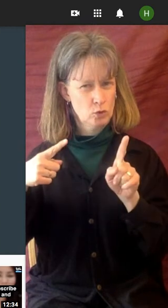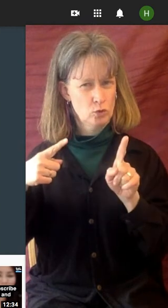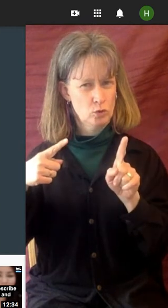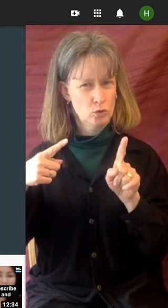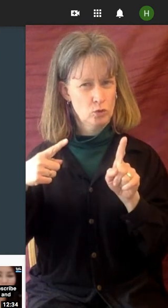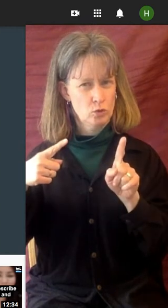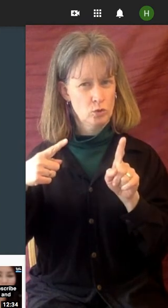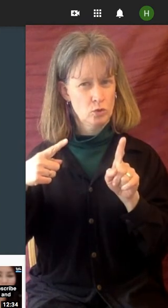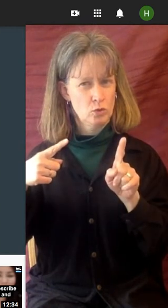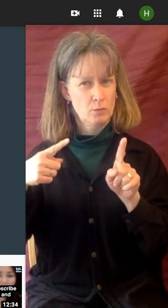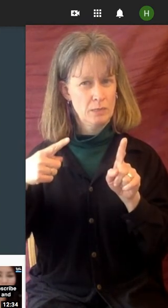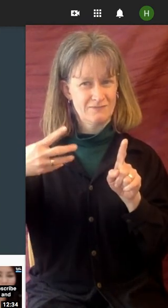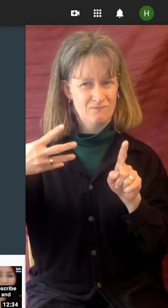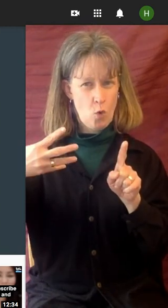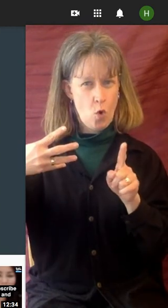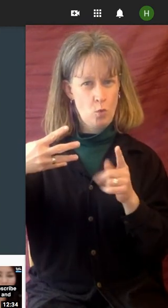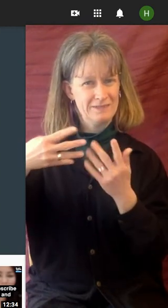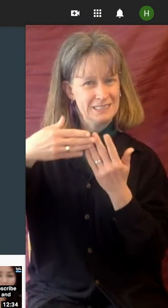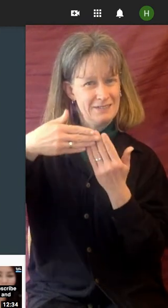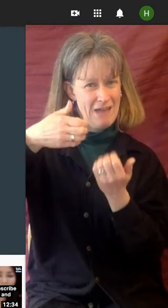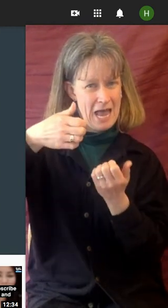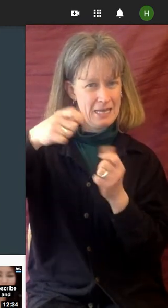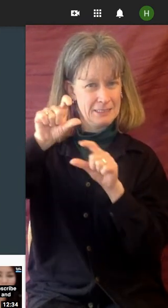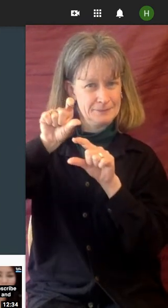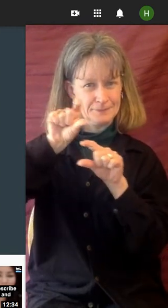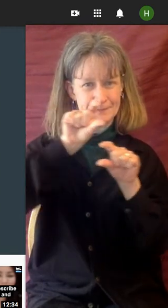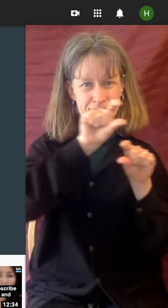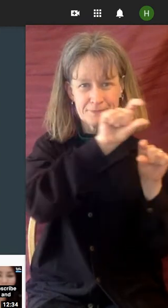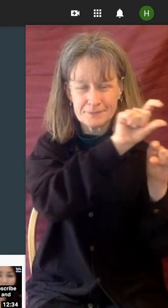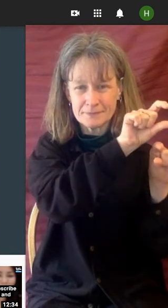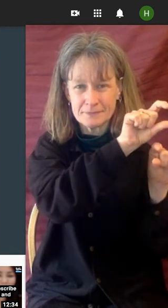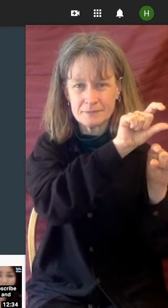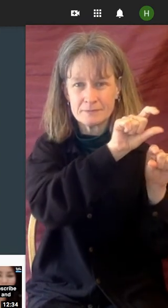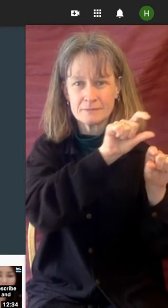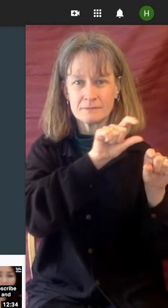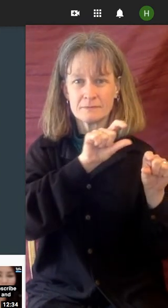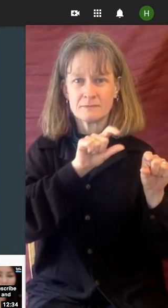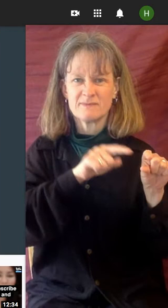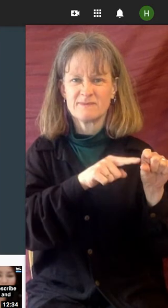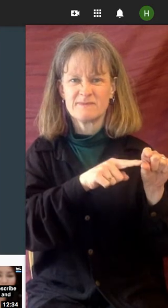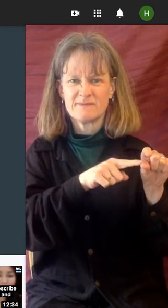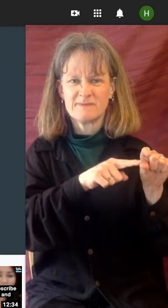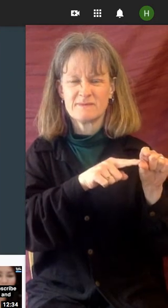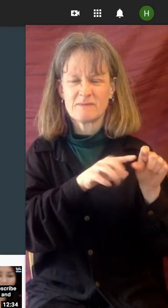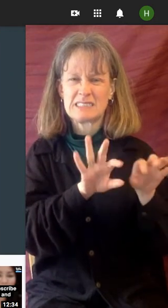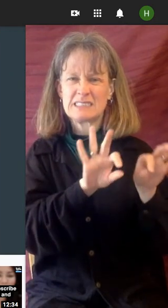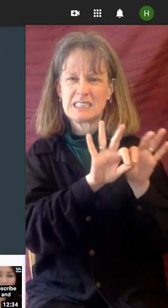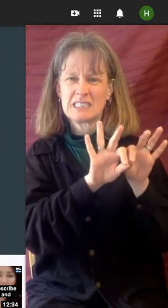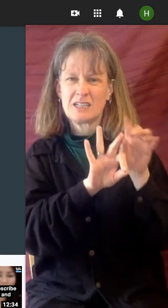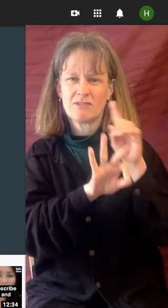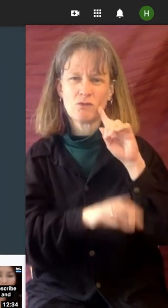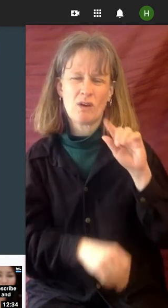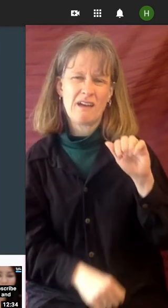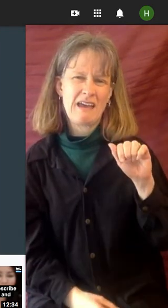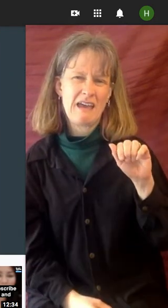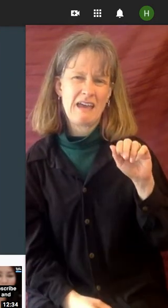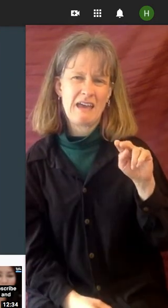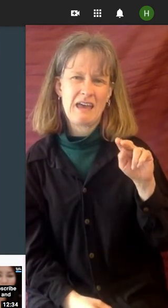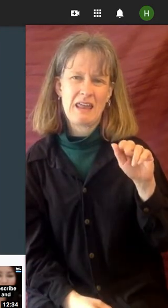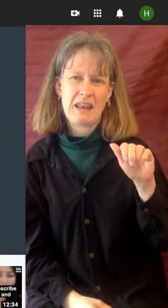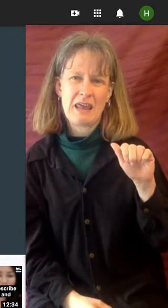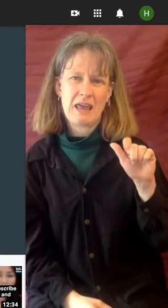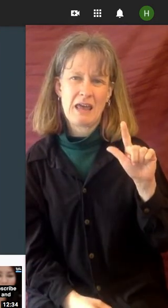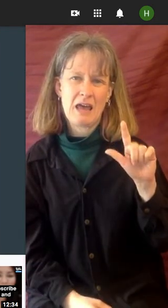I've split it up. We're not going to write down the significance for analogous, just